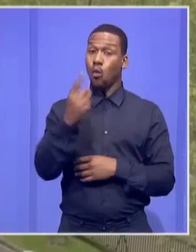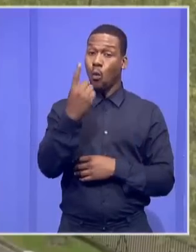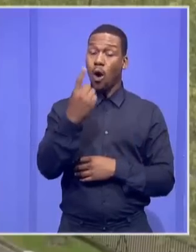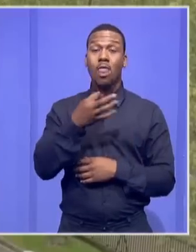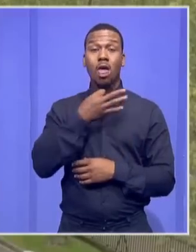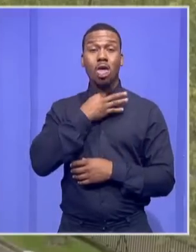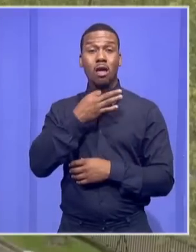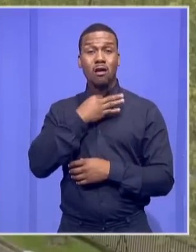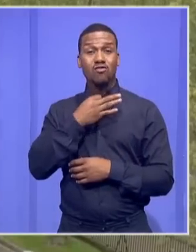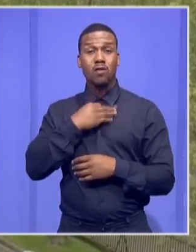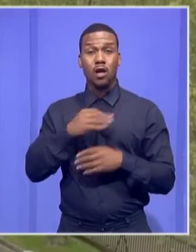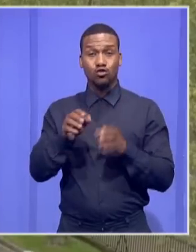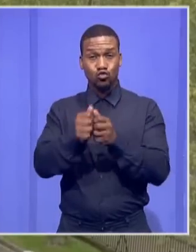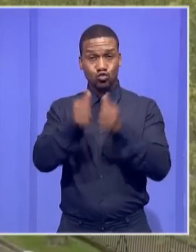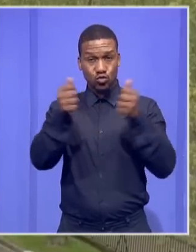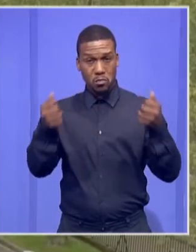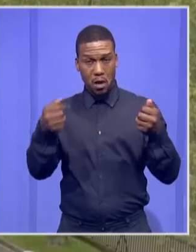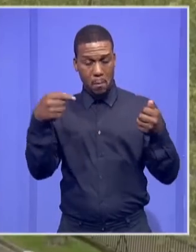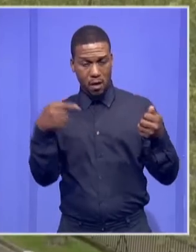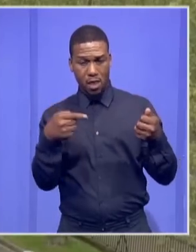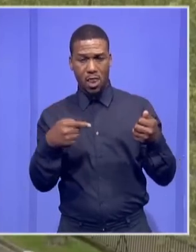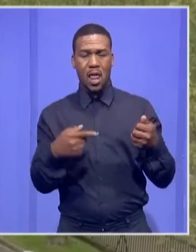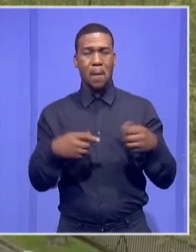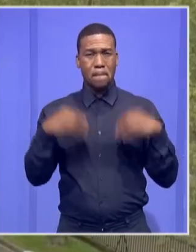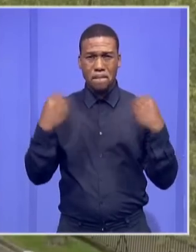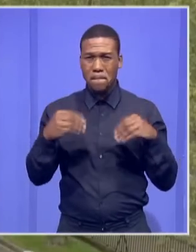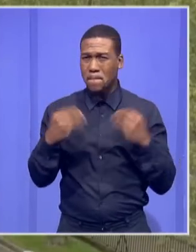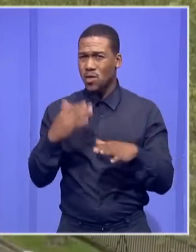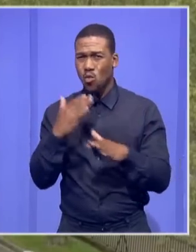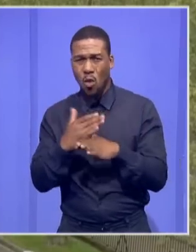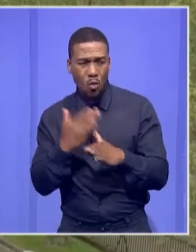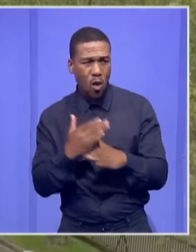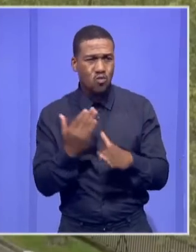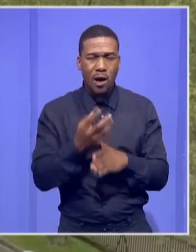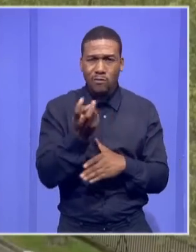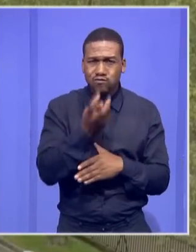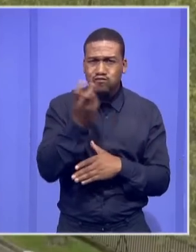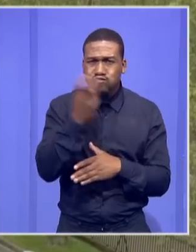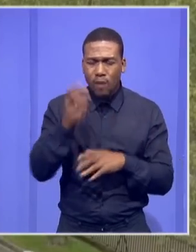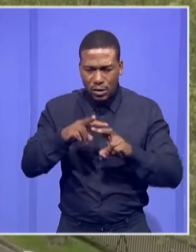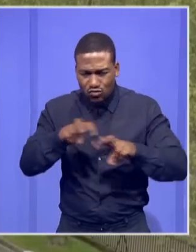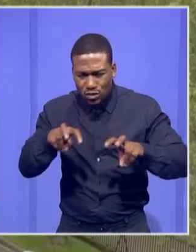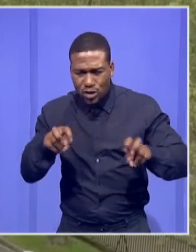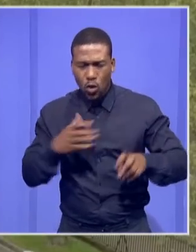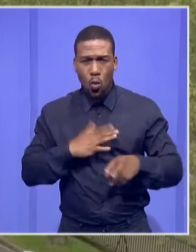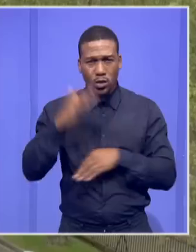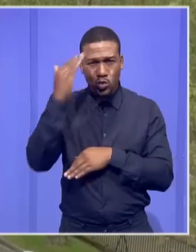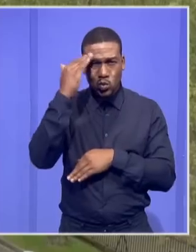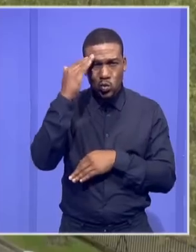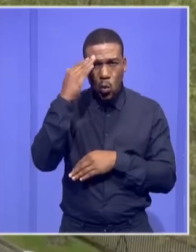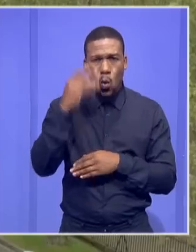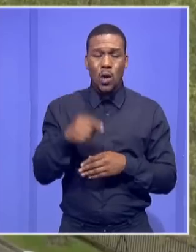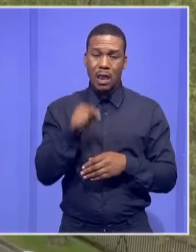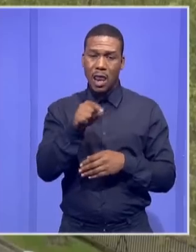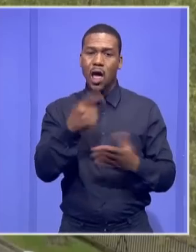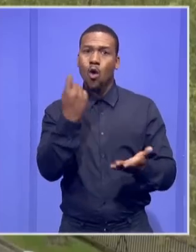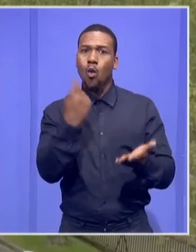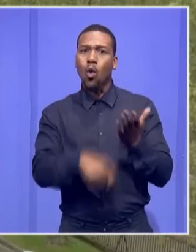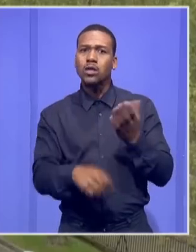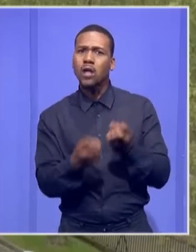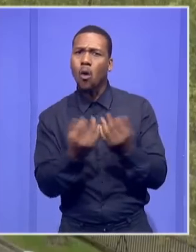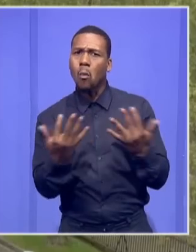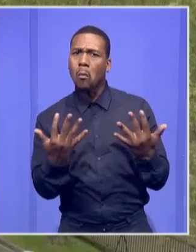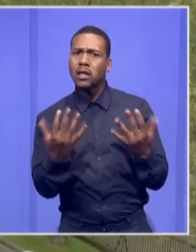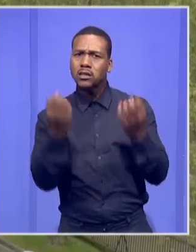actually been putting in a lot of work as to the cost of the monarchy at the moment and whether it's worth it. They've also been doing things